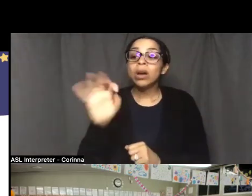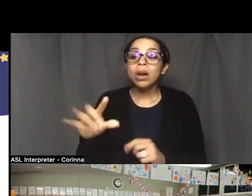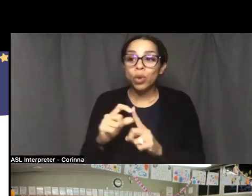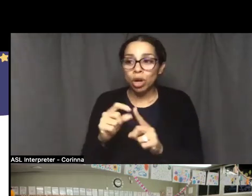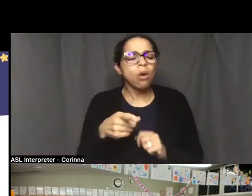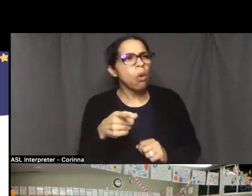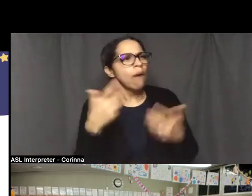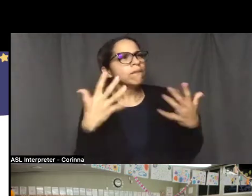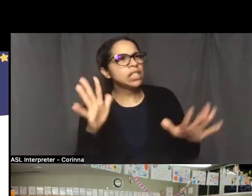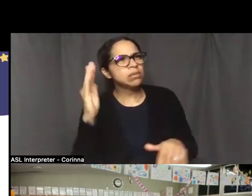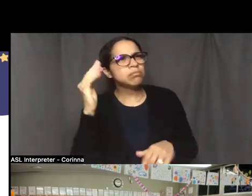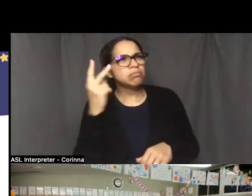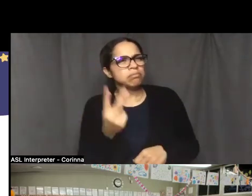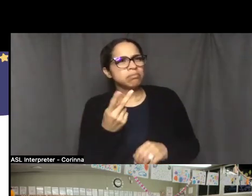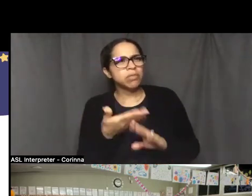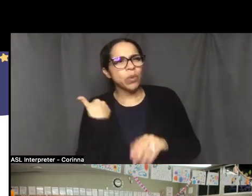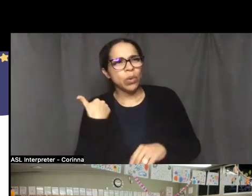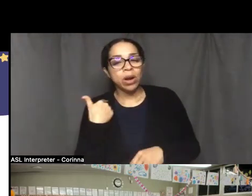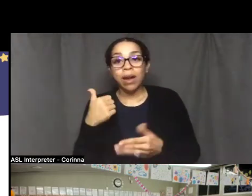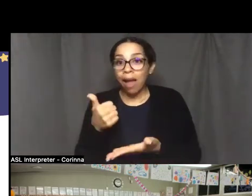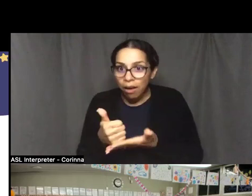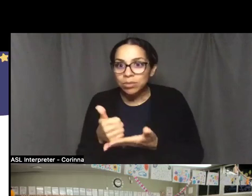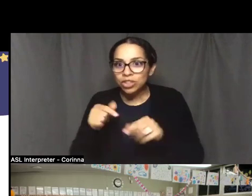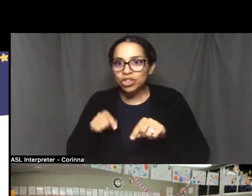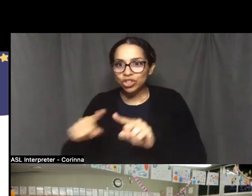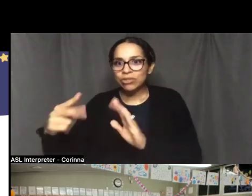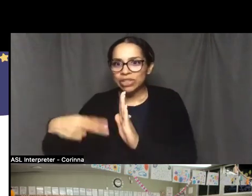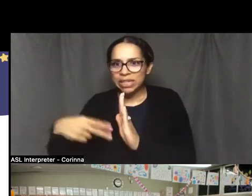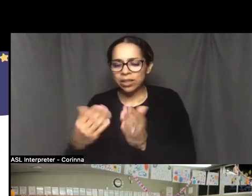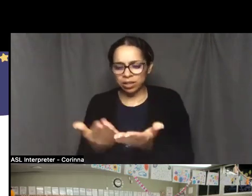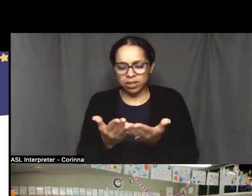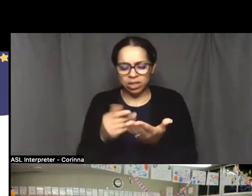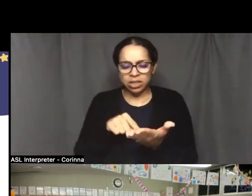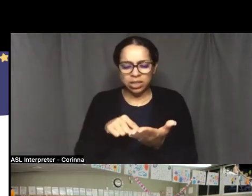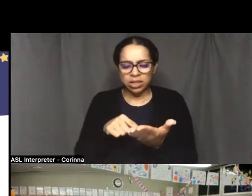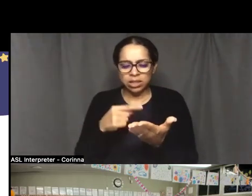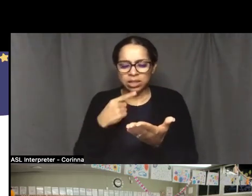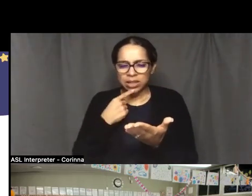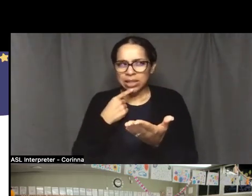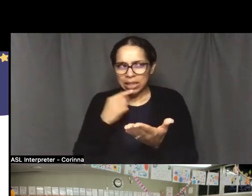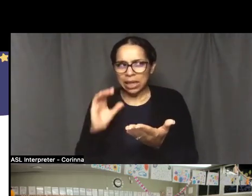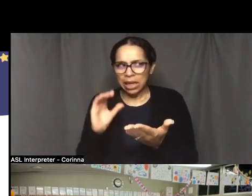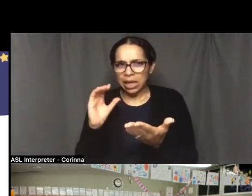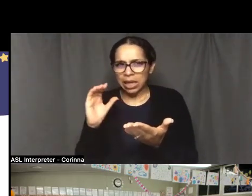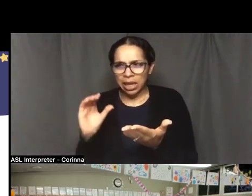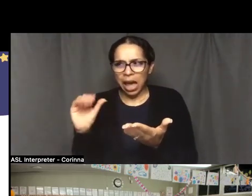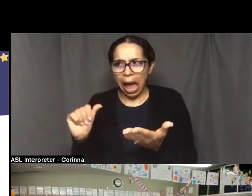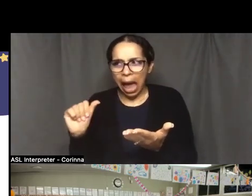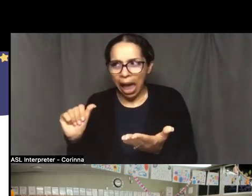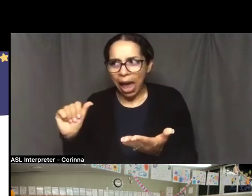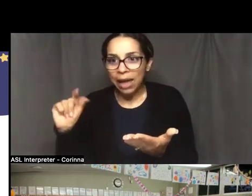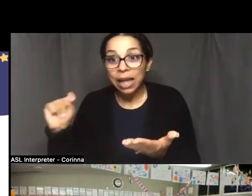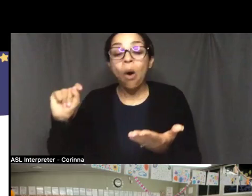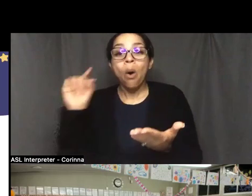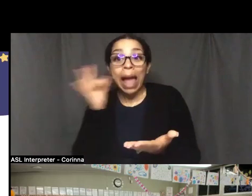to read and they're trying to sound out words. So they're saying the sounds at, oh, cat, I've heard that before.